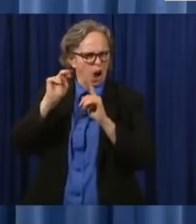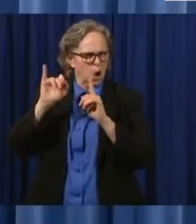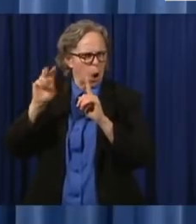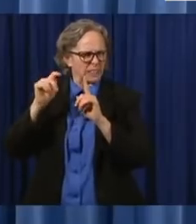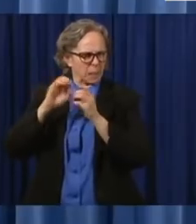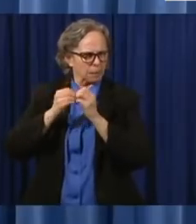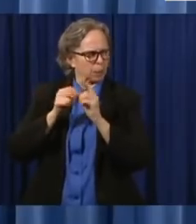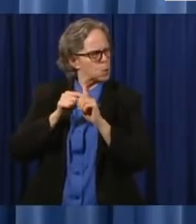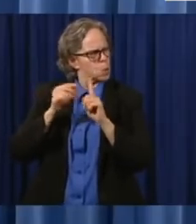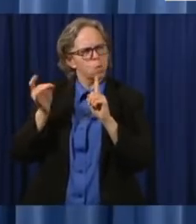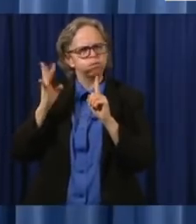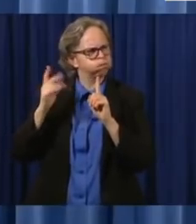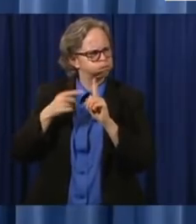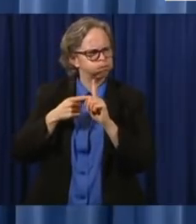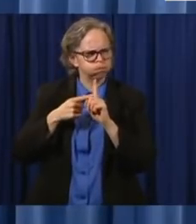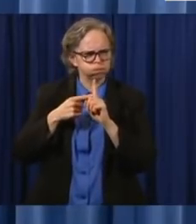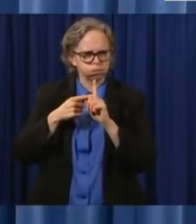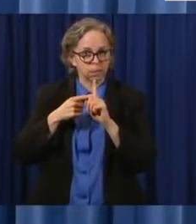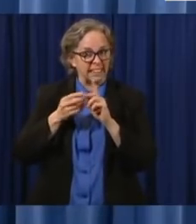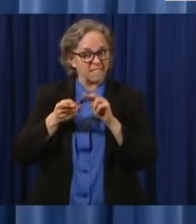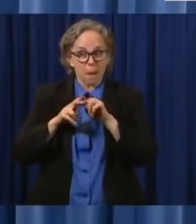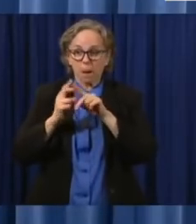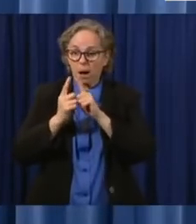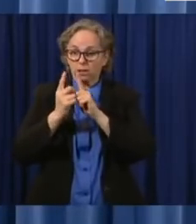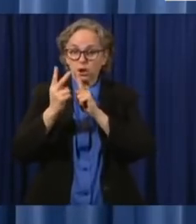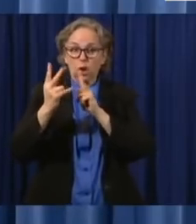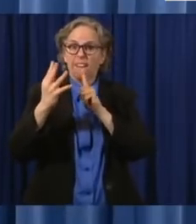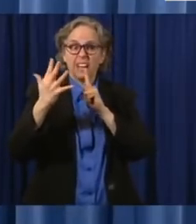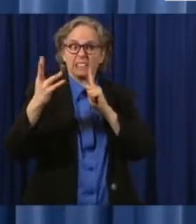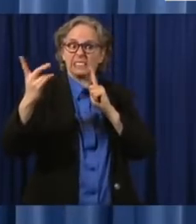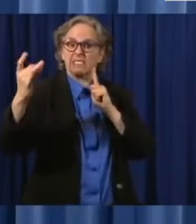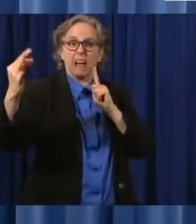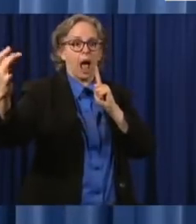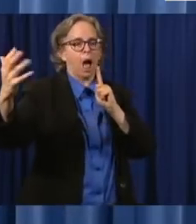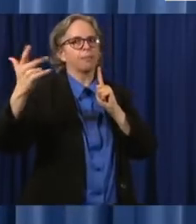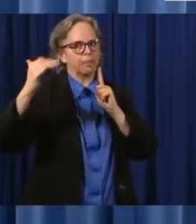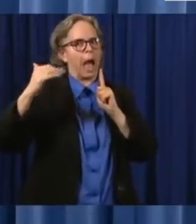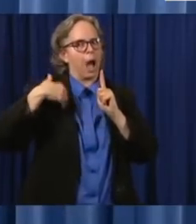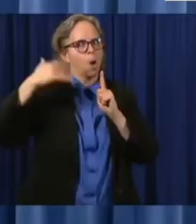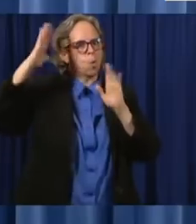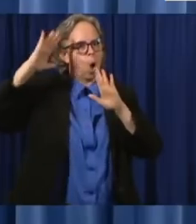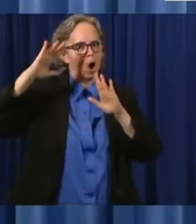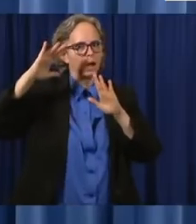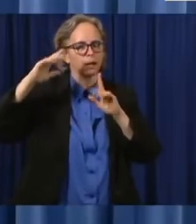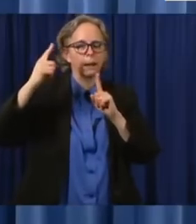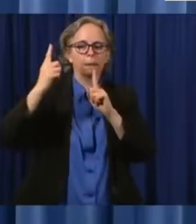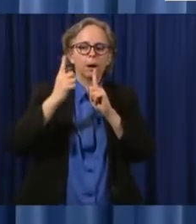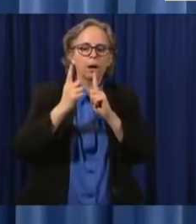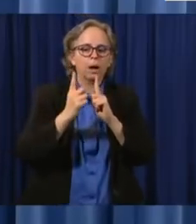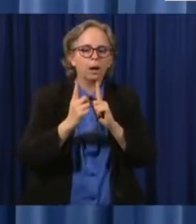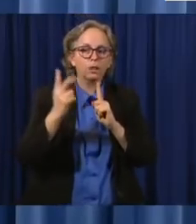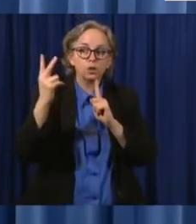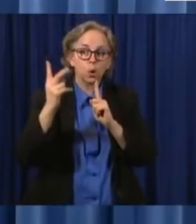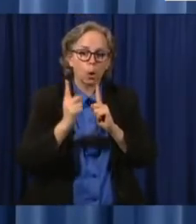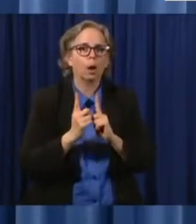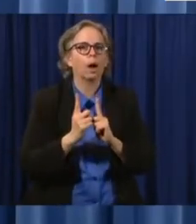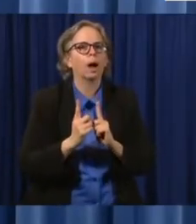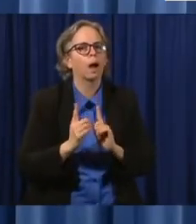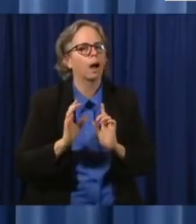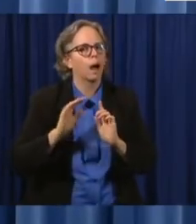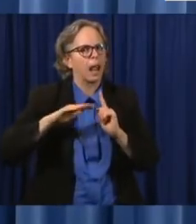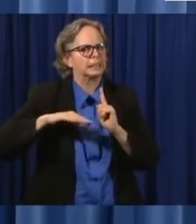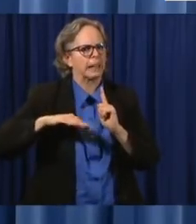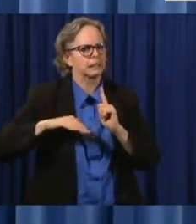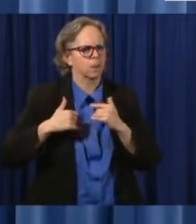worrying if it does. If it gets lower, obviously, we'll be very, very relieved. So we're going to watch that number. We're going to watch